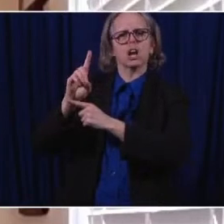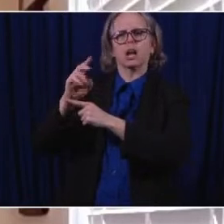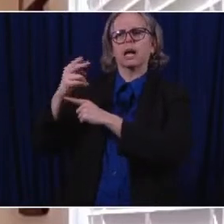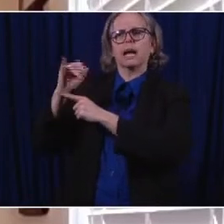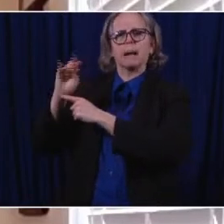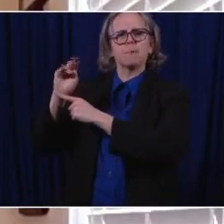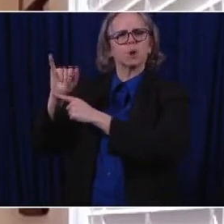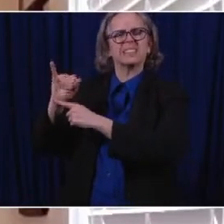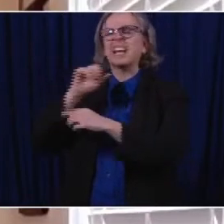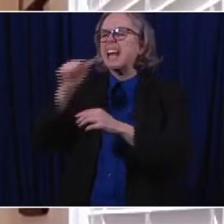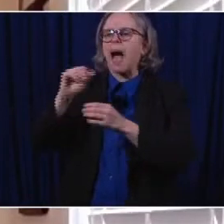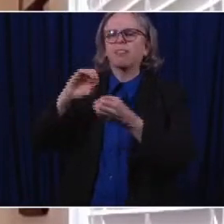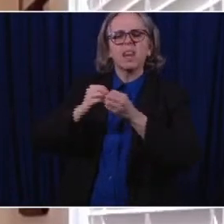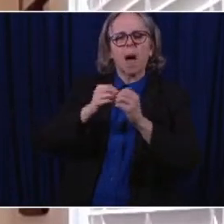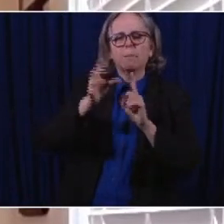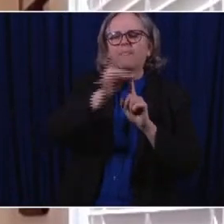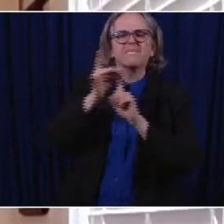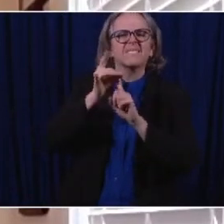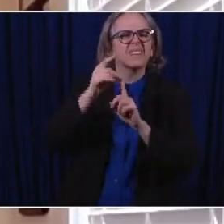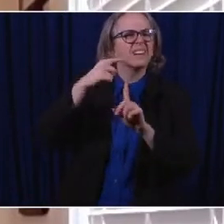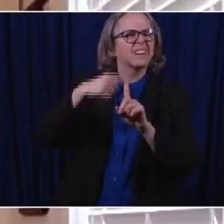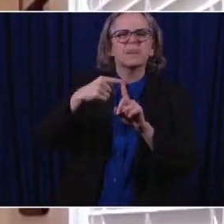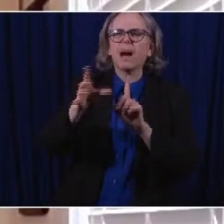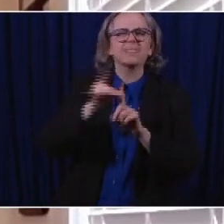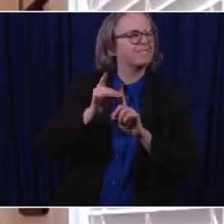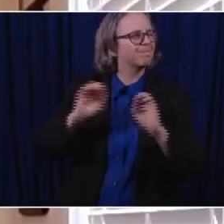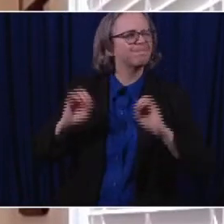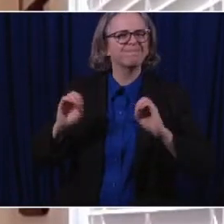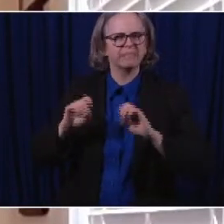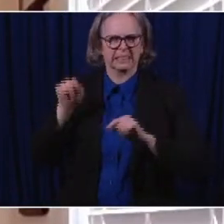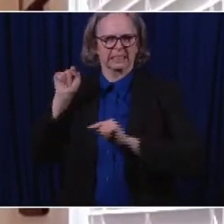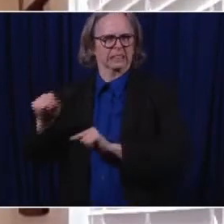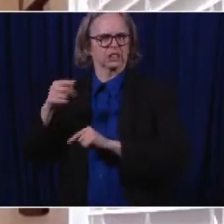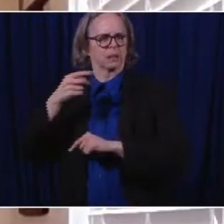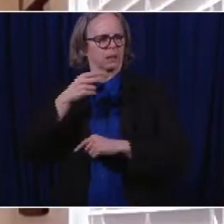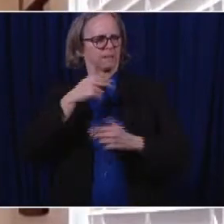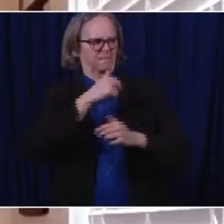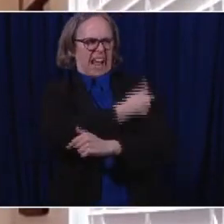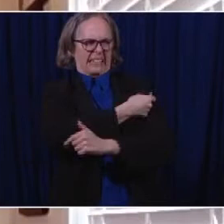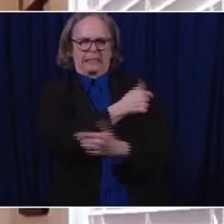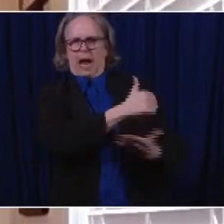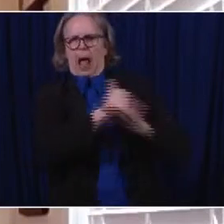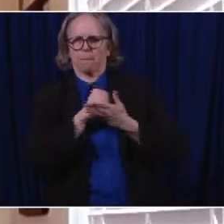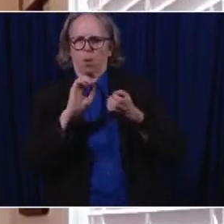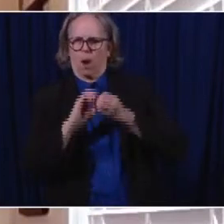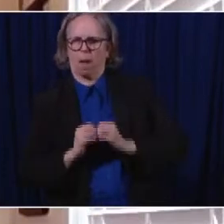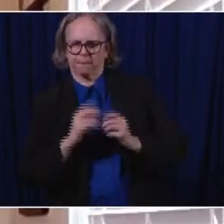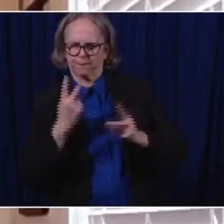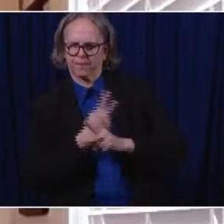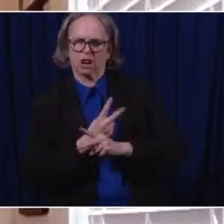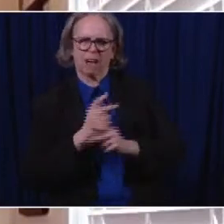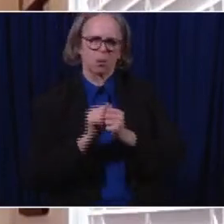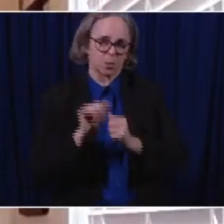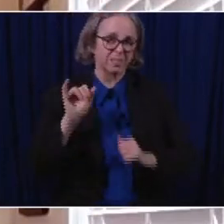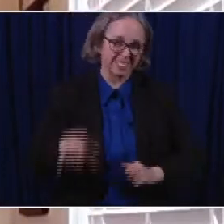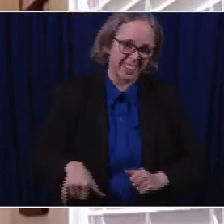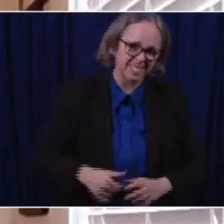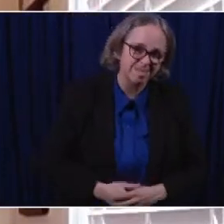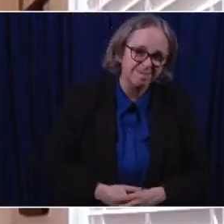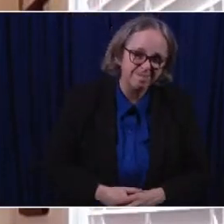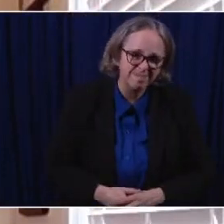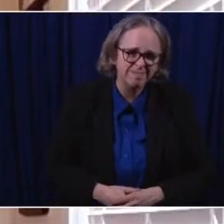that we're getting better and better information about lasting immunity when people have been quite